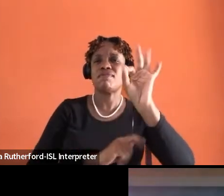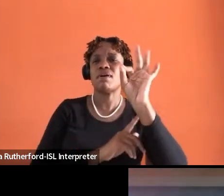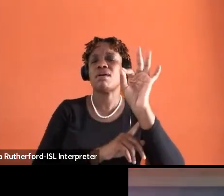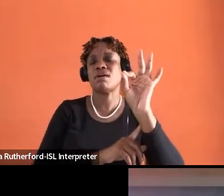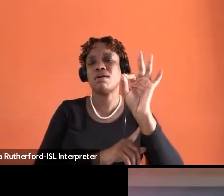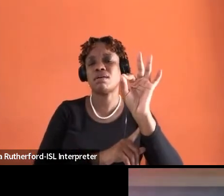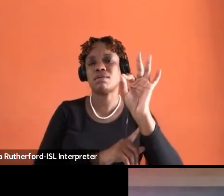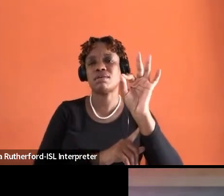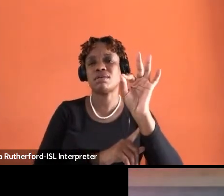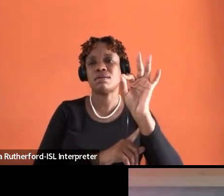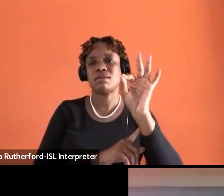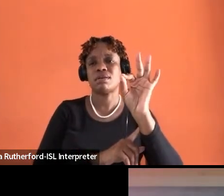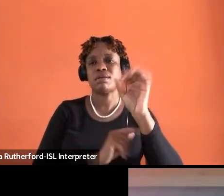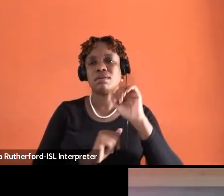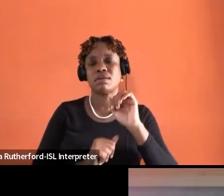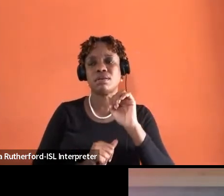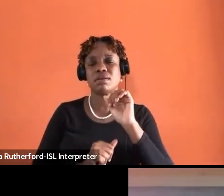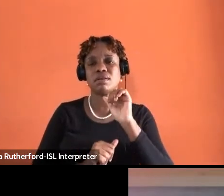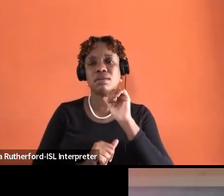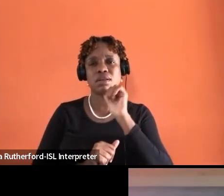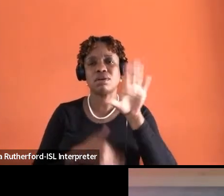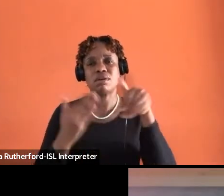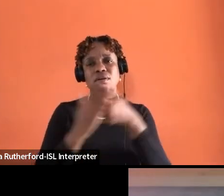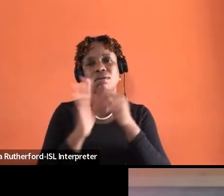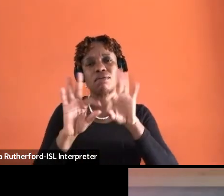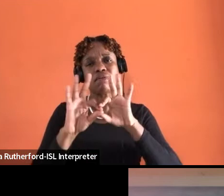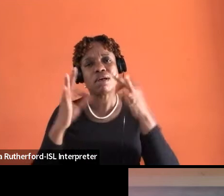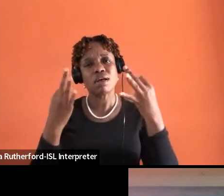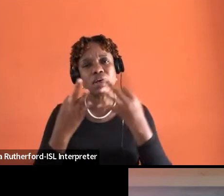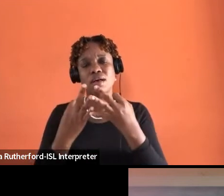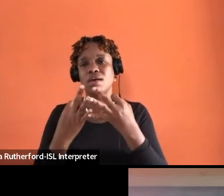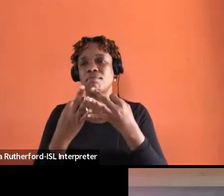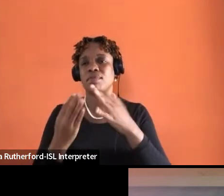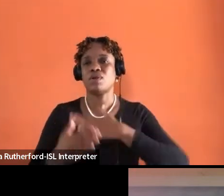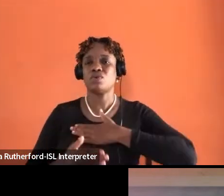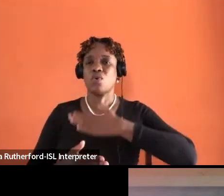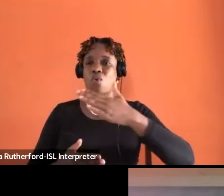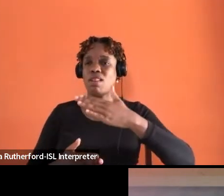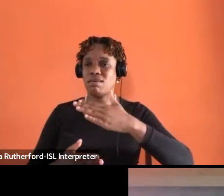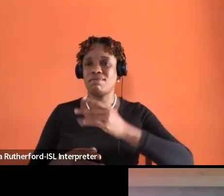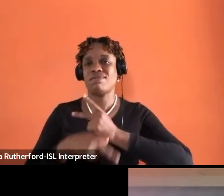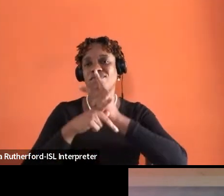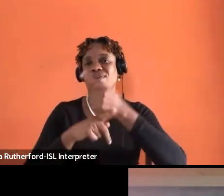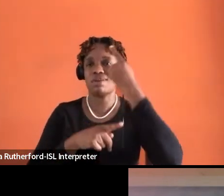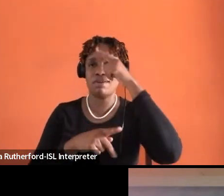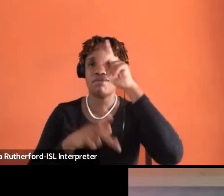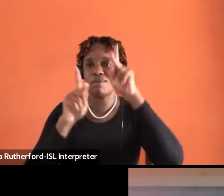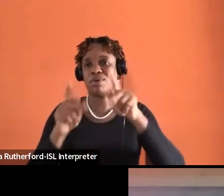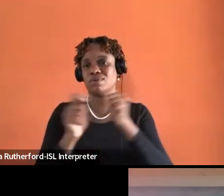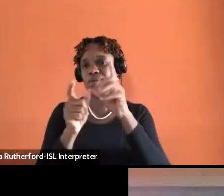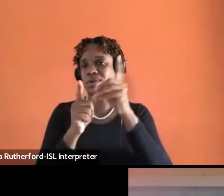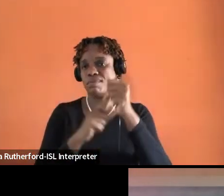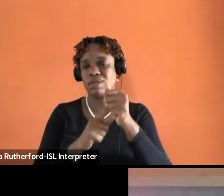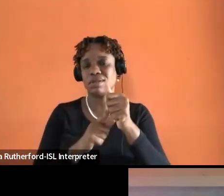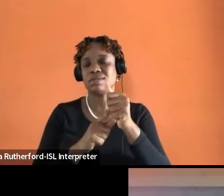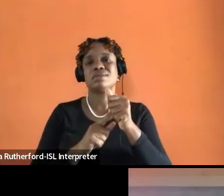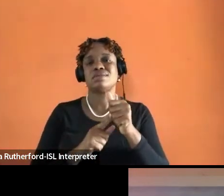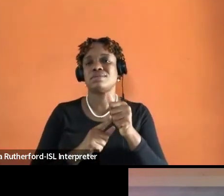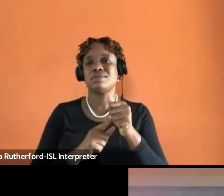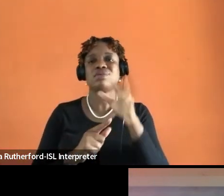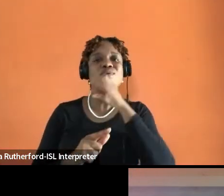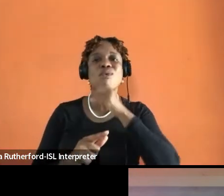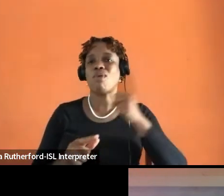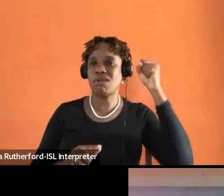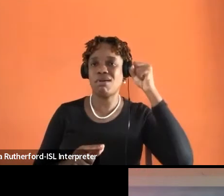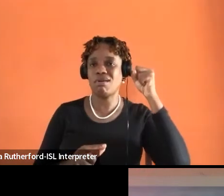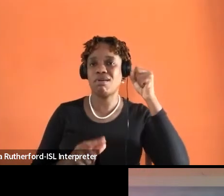all relatives were willing to home care for older persons with disabilities, all linked back to